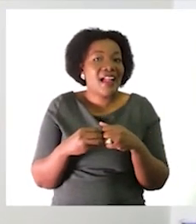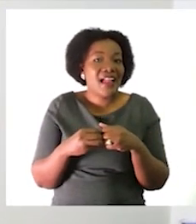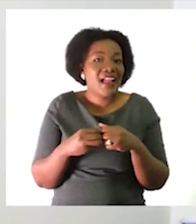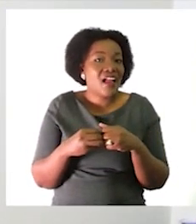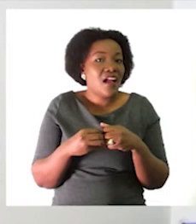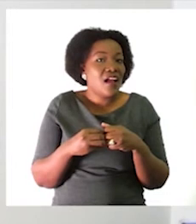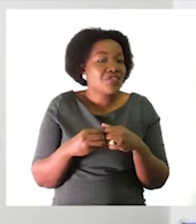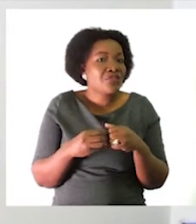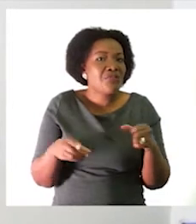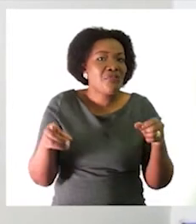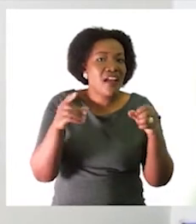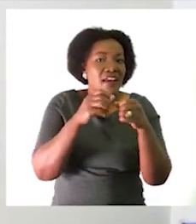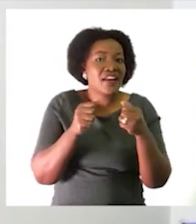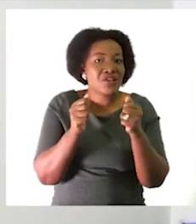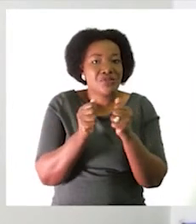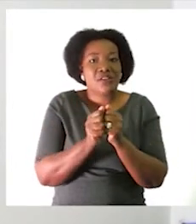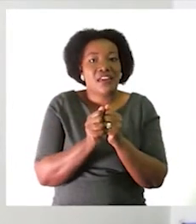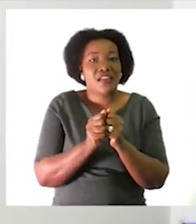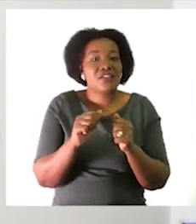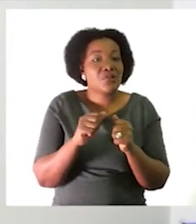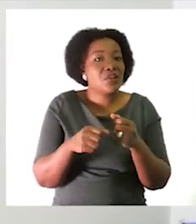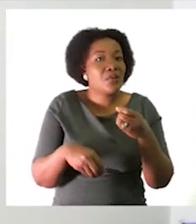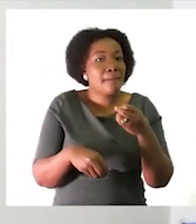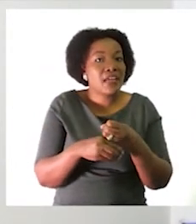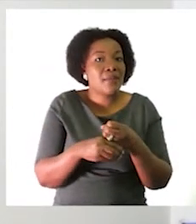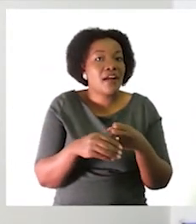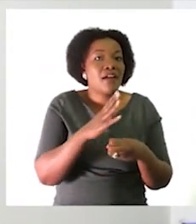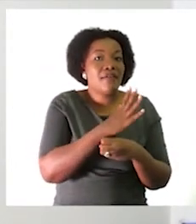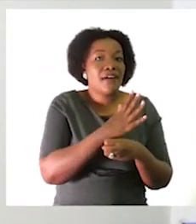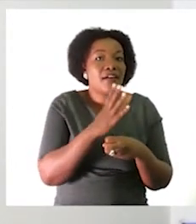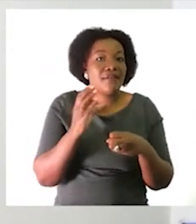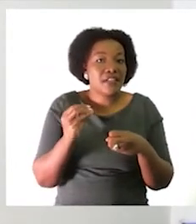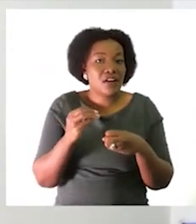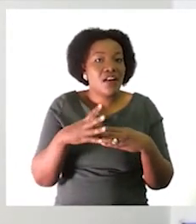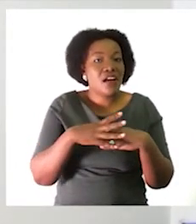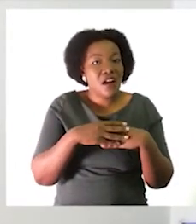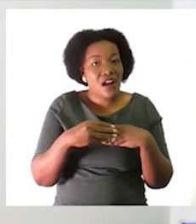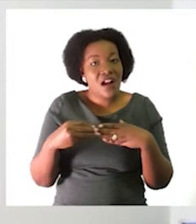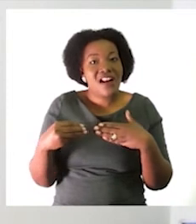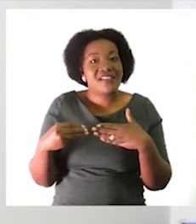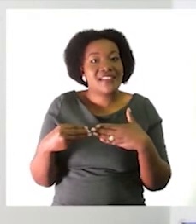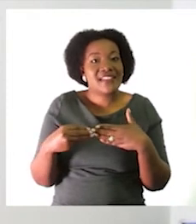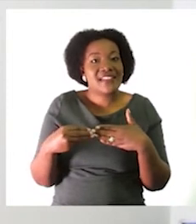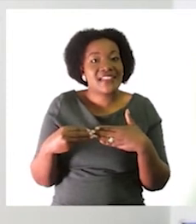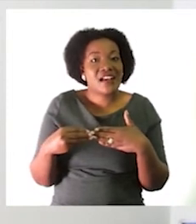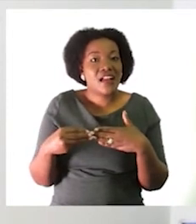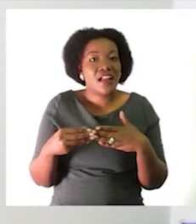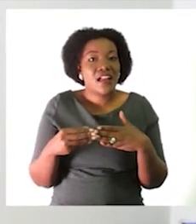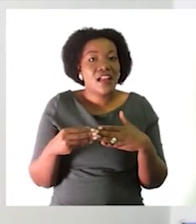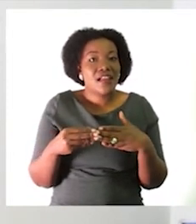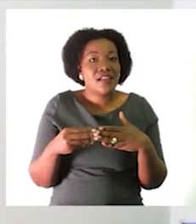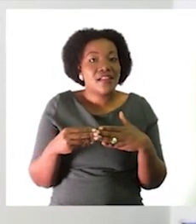All of this equals to $50 note. Ne? We have, that is the how we are breaking